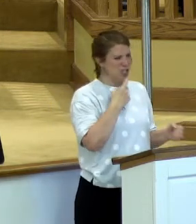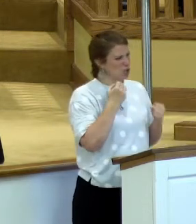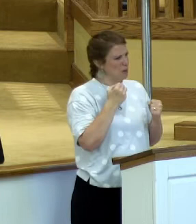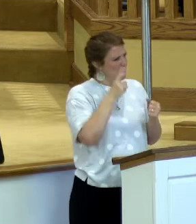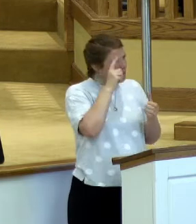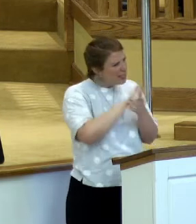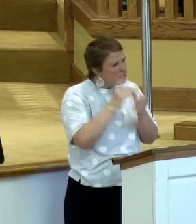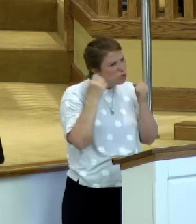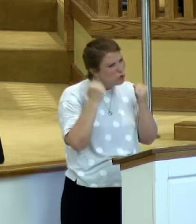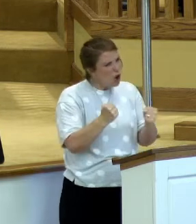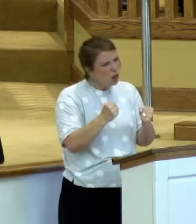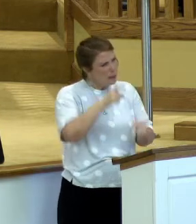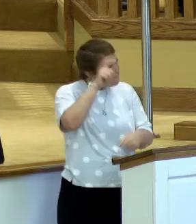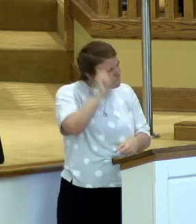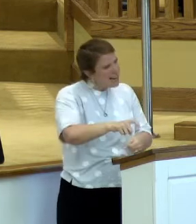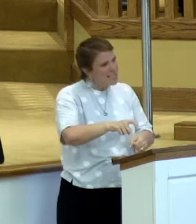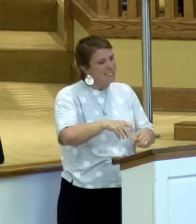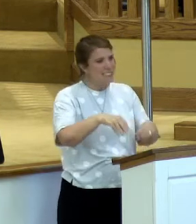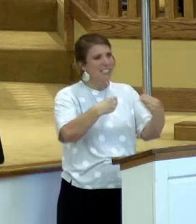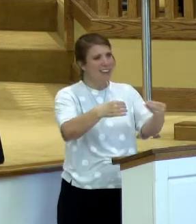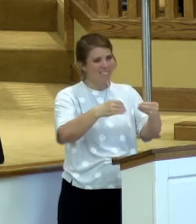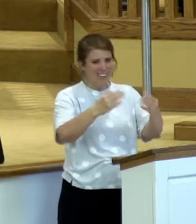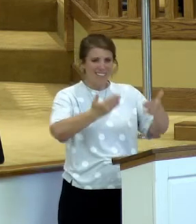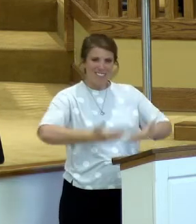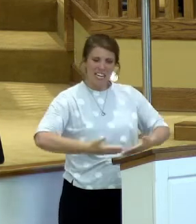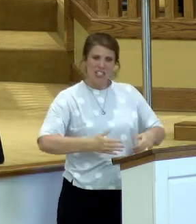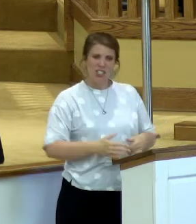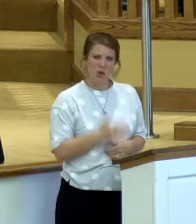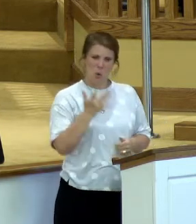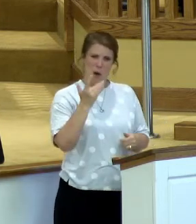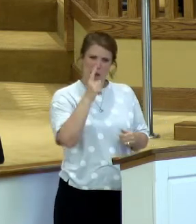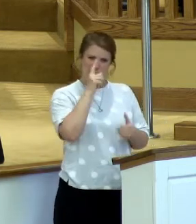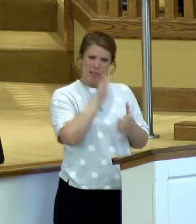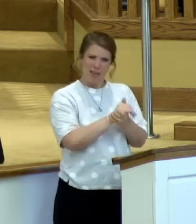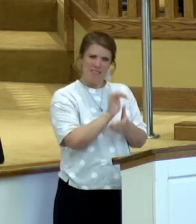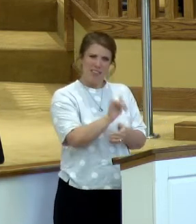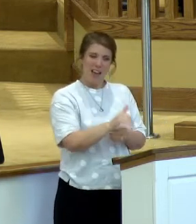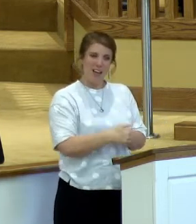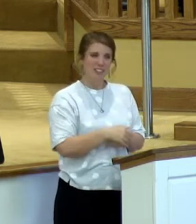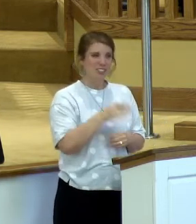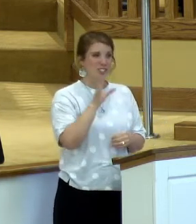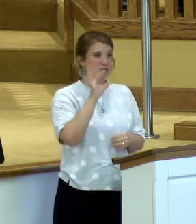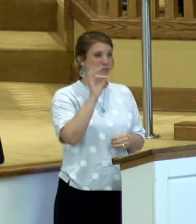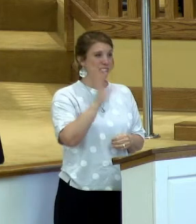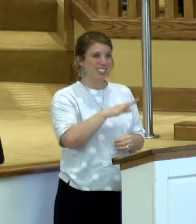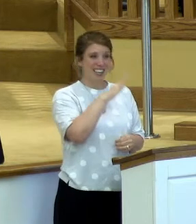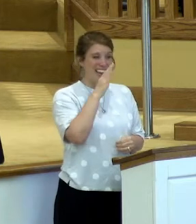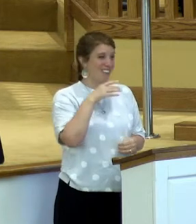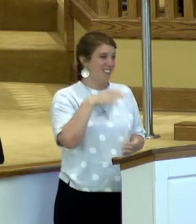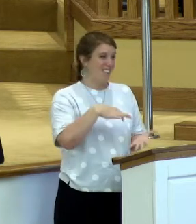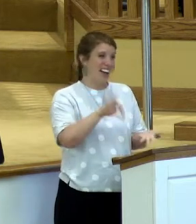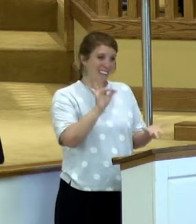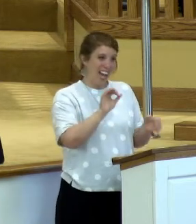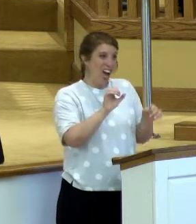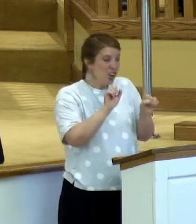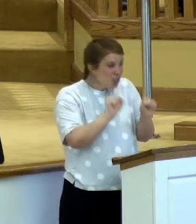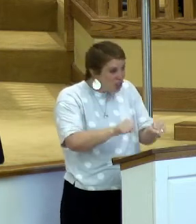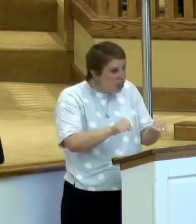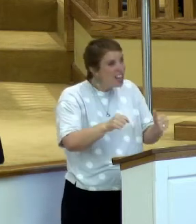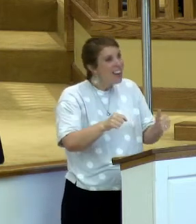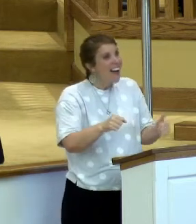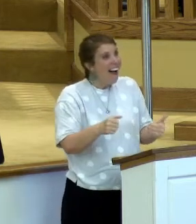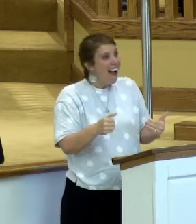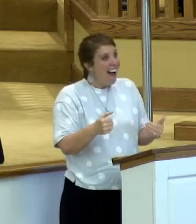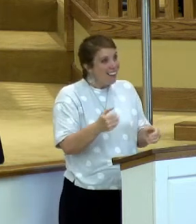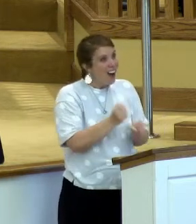so strongly in that. Why? Why would a man believe so strongly in that? And by the way, the preacher never found out he could have got a car that night if only he